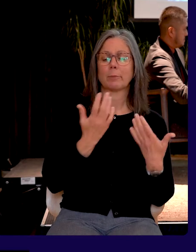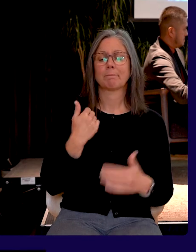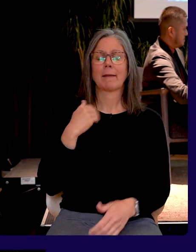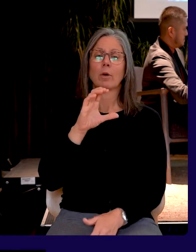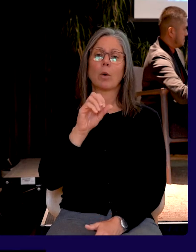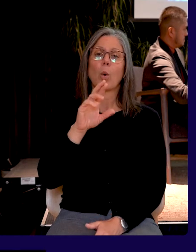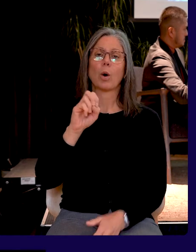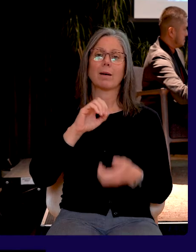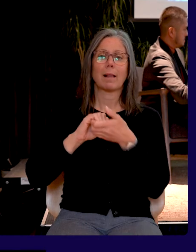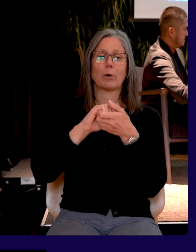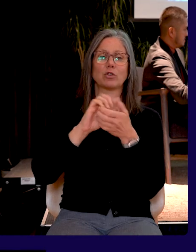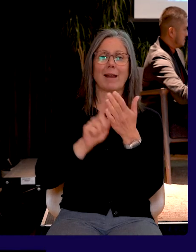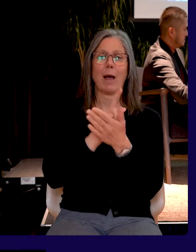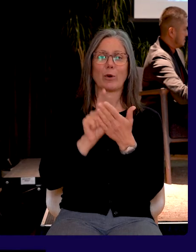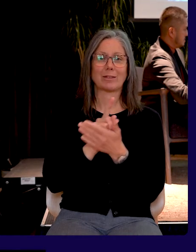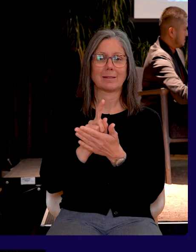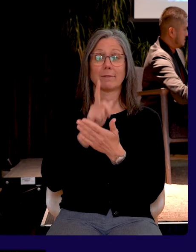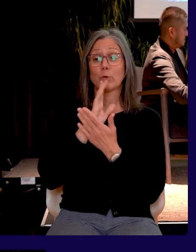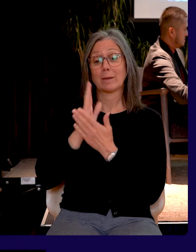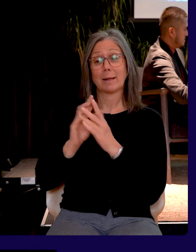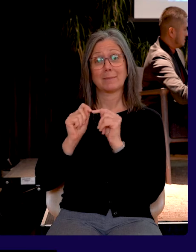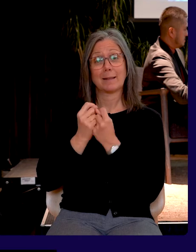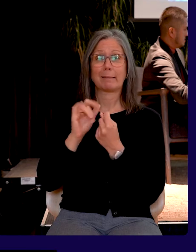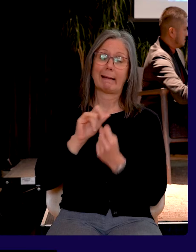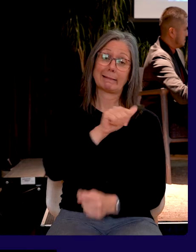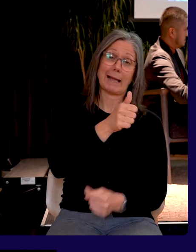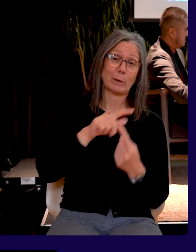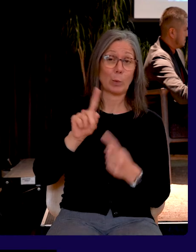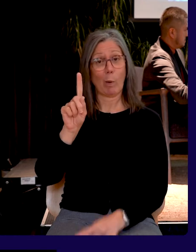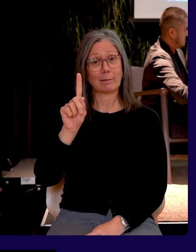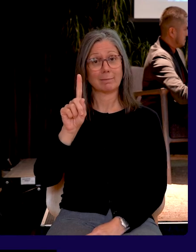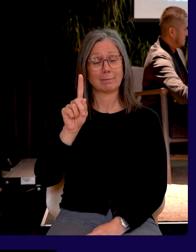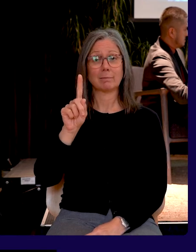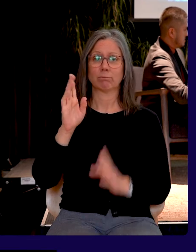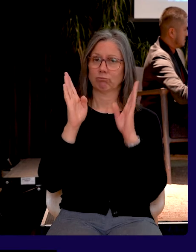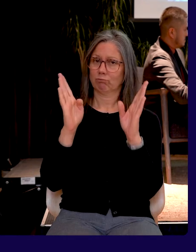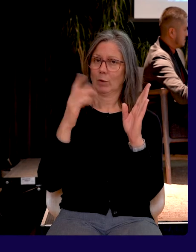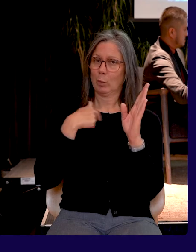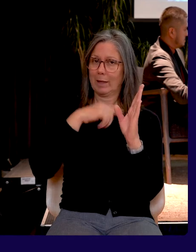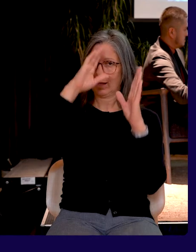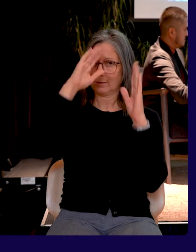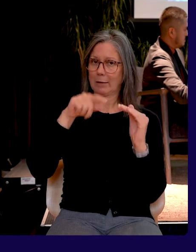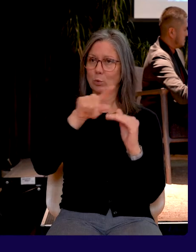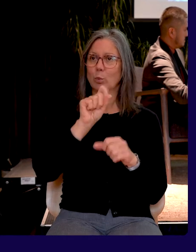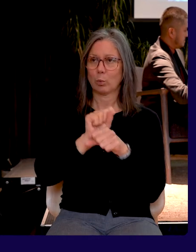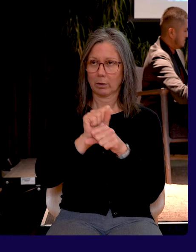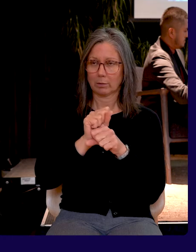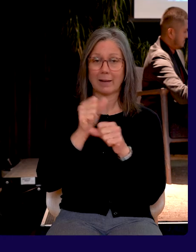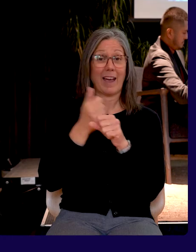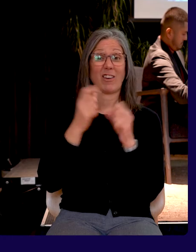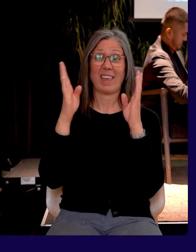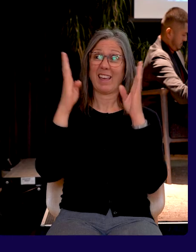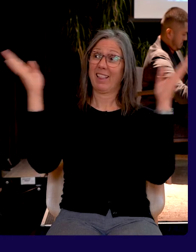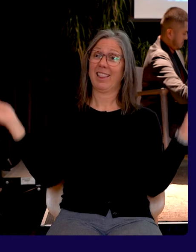collaboration hours, which is sort of like, for some teams, it's something like 10 to 1 are the times where you're sort of expected to be working. Everything